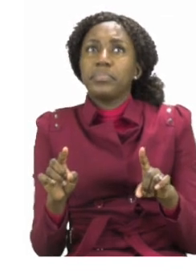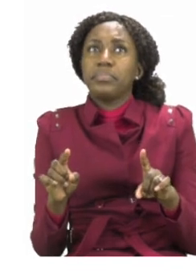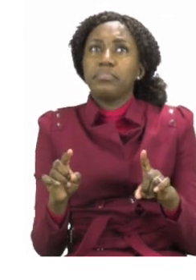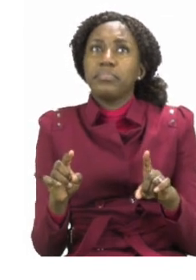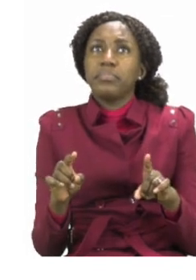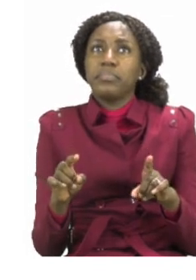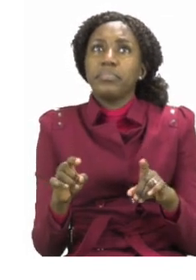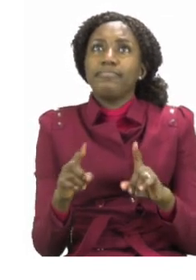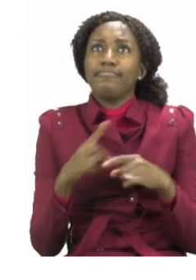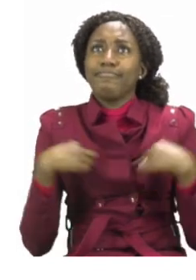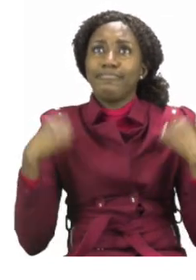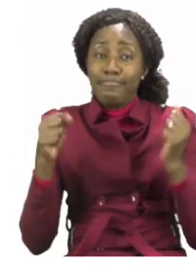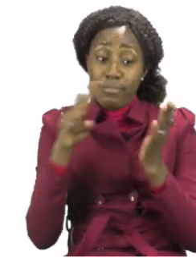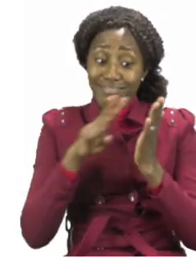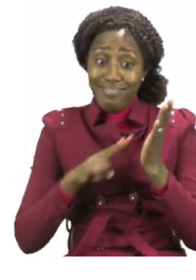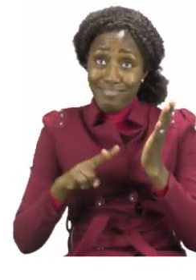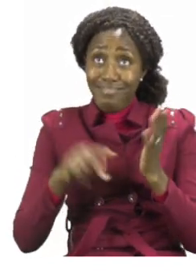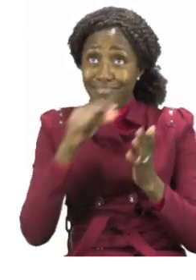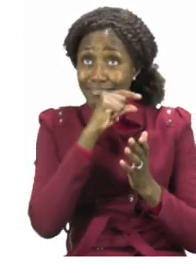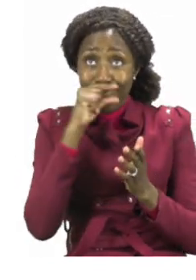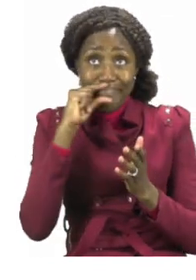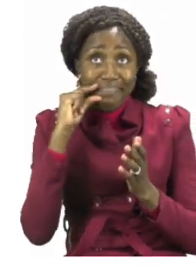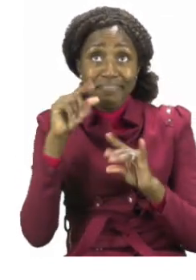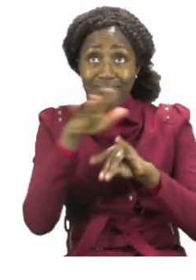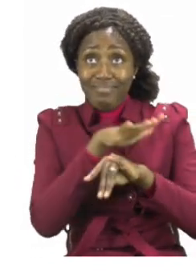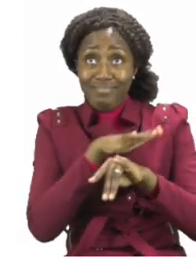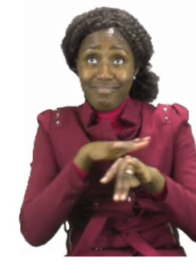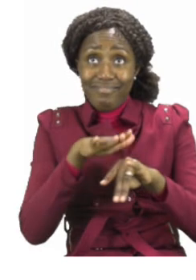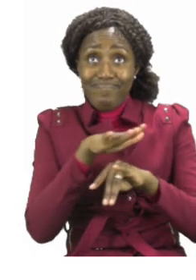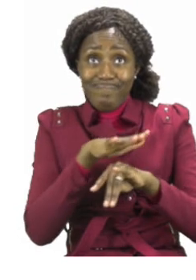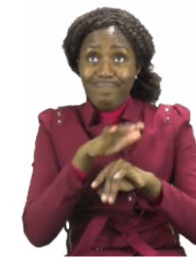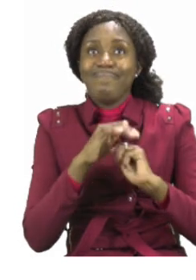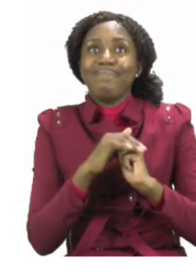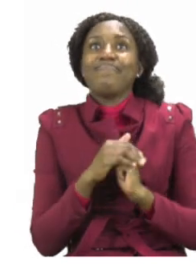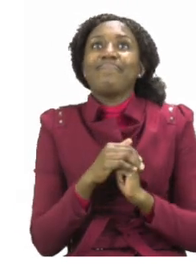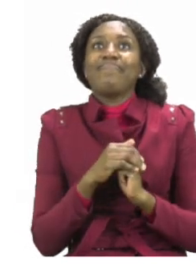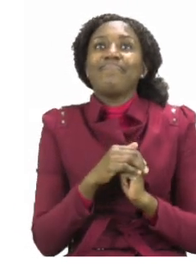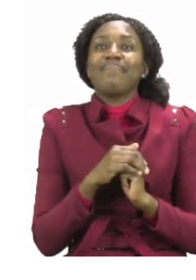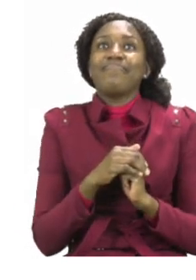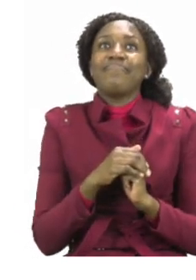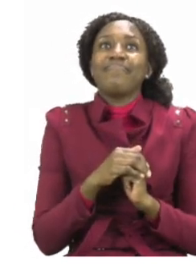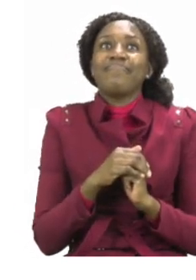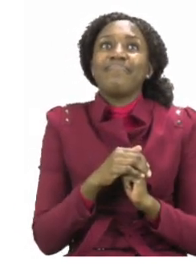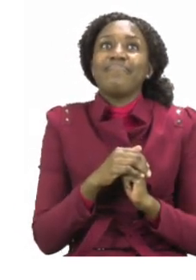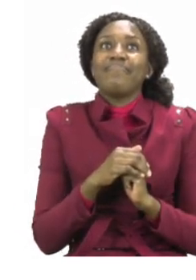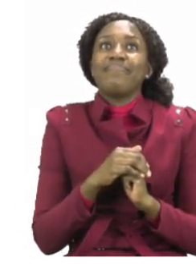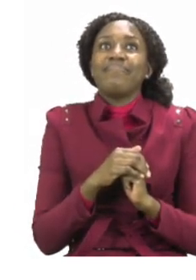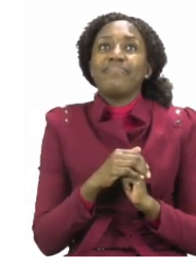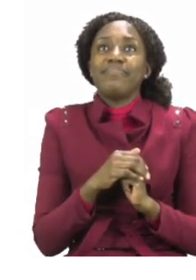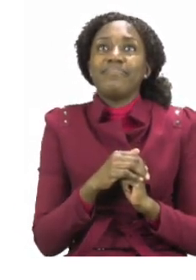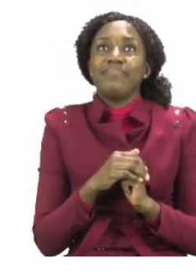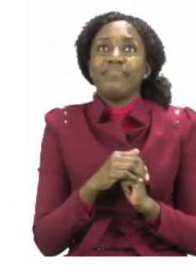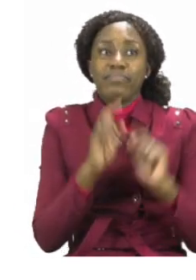to read the picture cards of all these different animals. Now, boys and